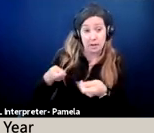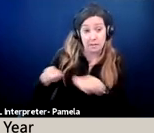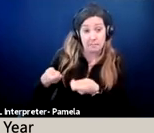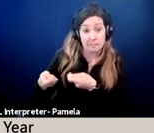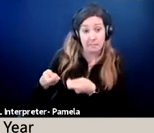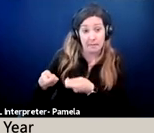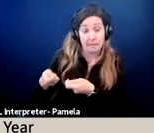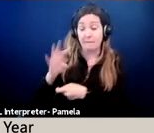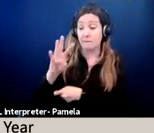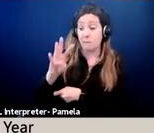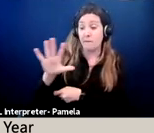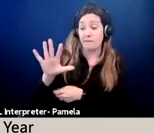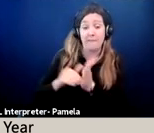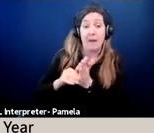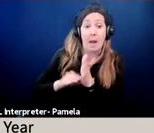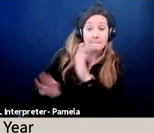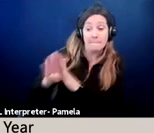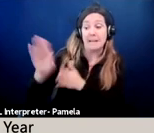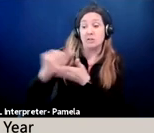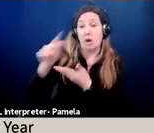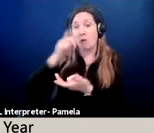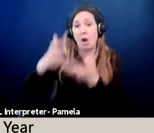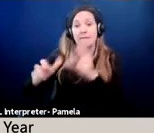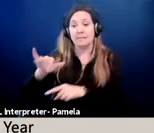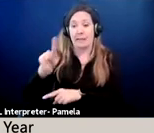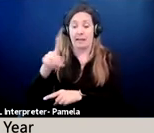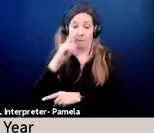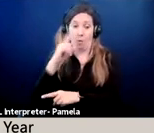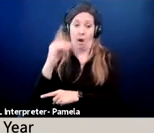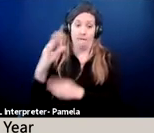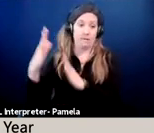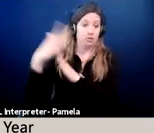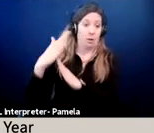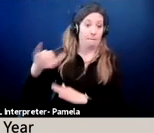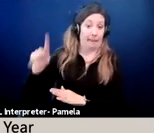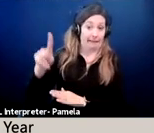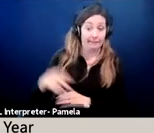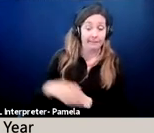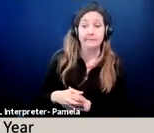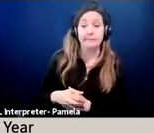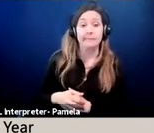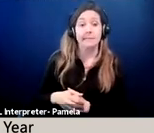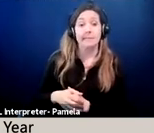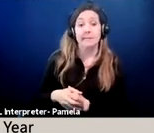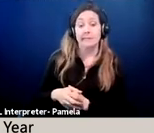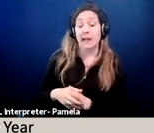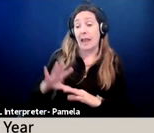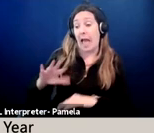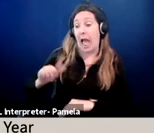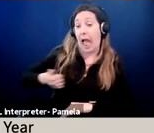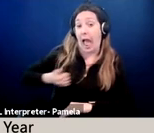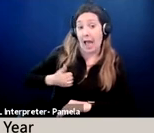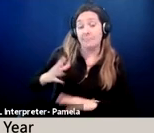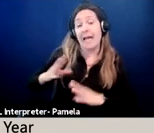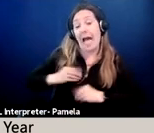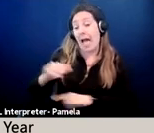portfolio of $45 billion. In investment banking for one of the largest banks. And he comes in and based on the asset-based deals, he brings